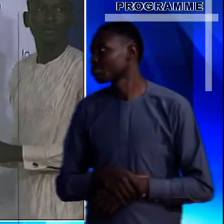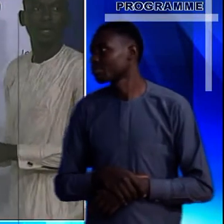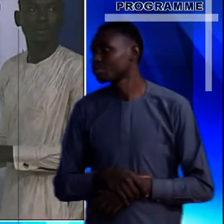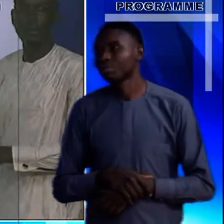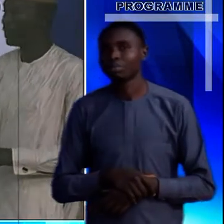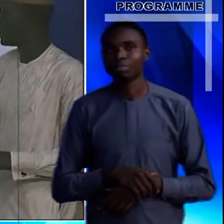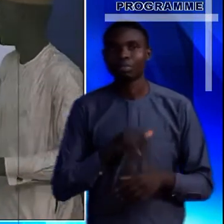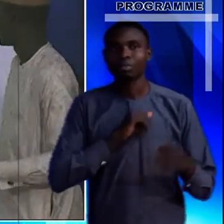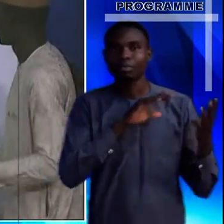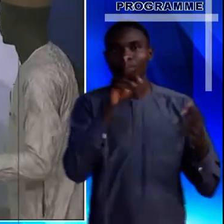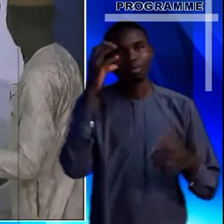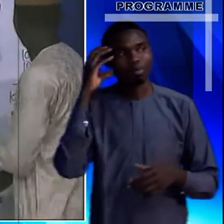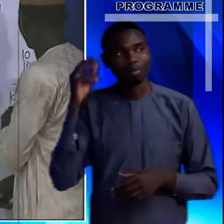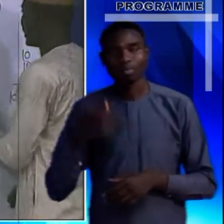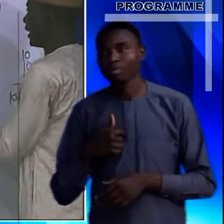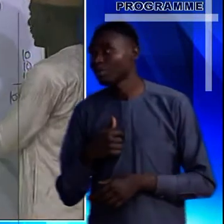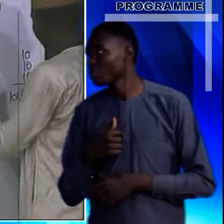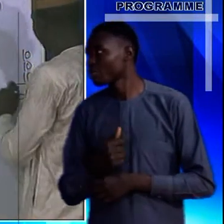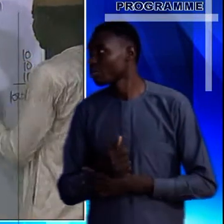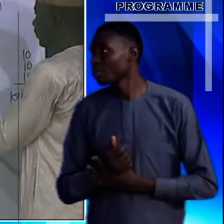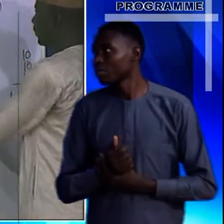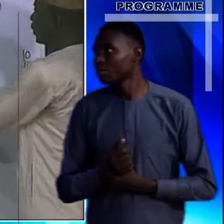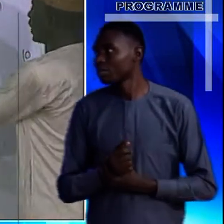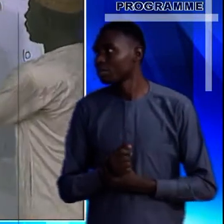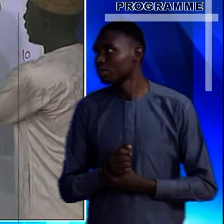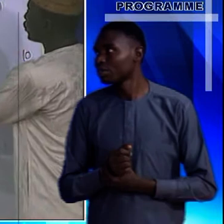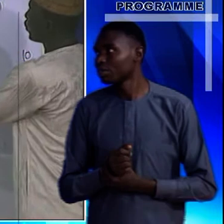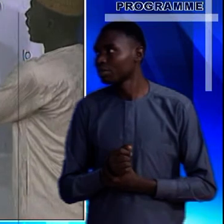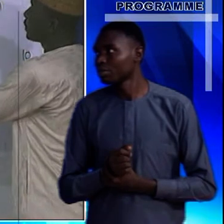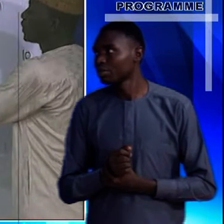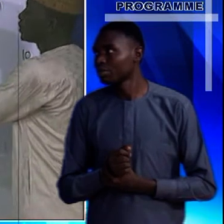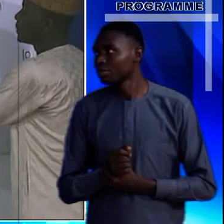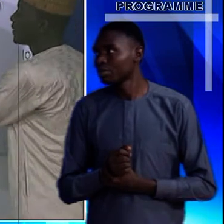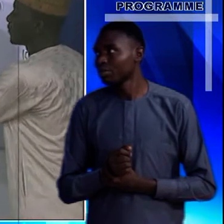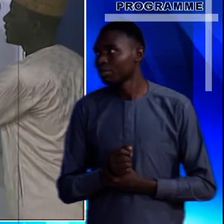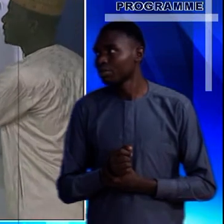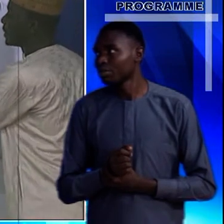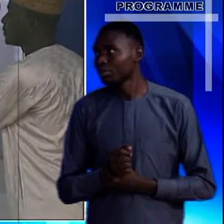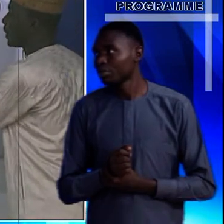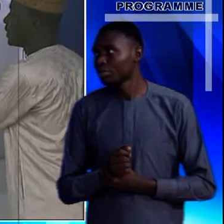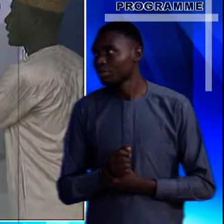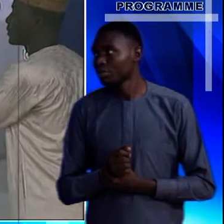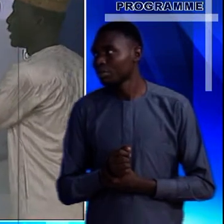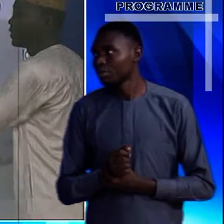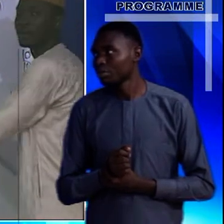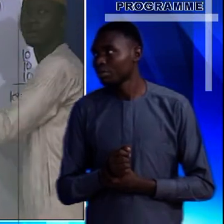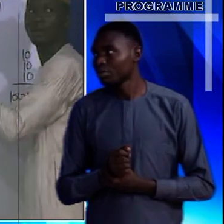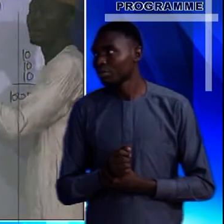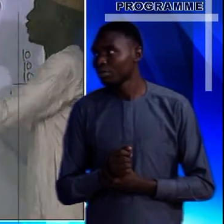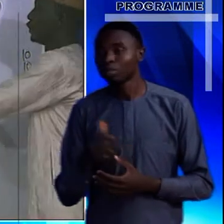I hope you are with me. Good. Then we are going to divide 40 divided by